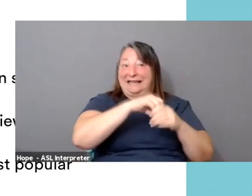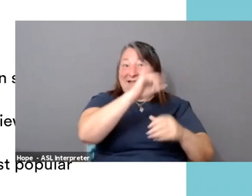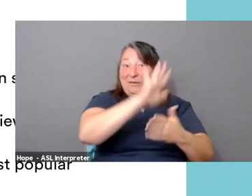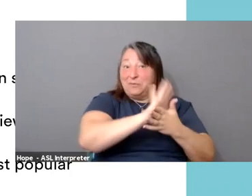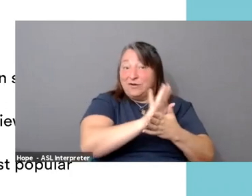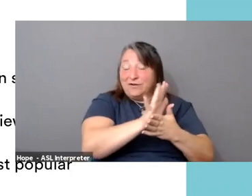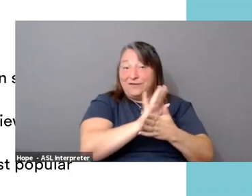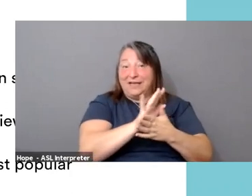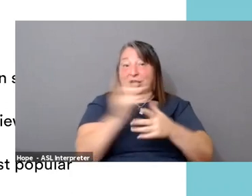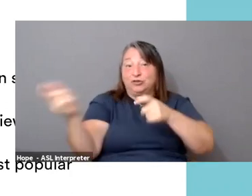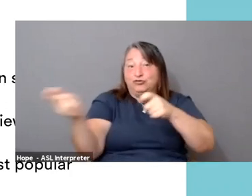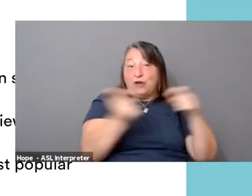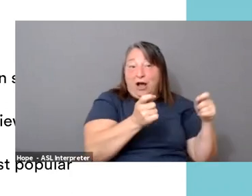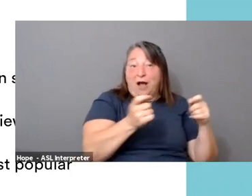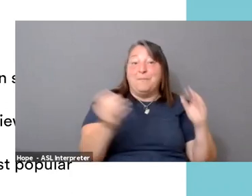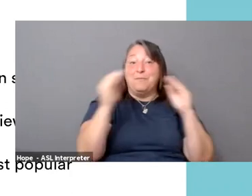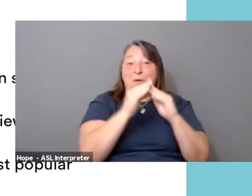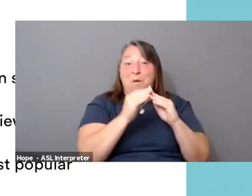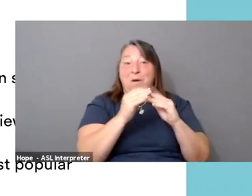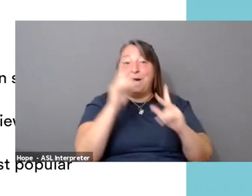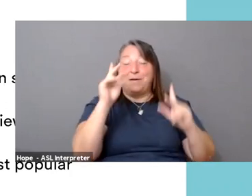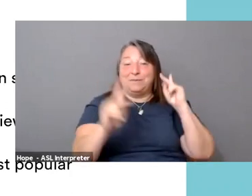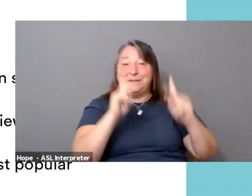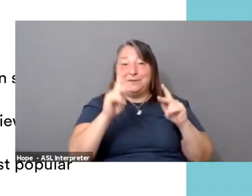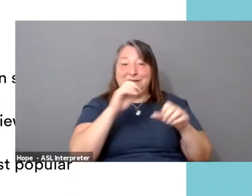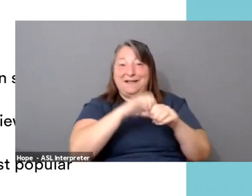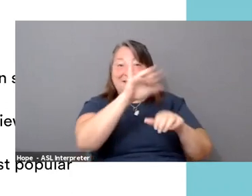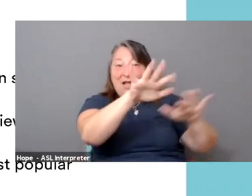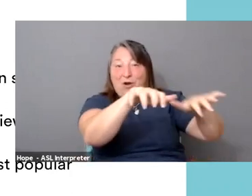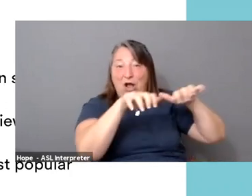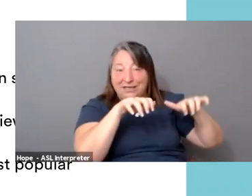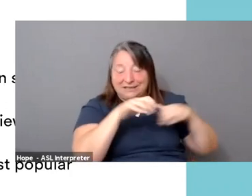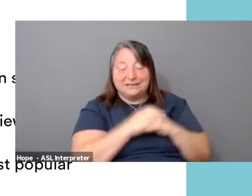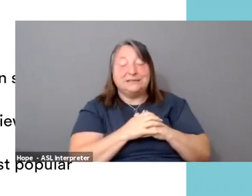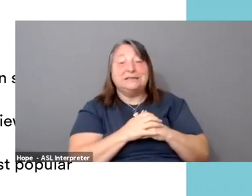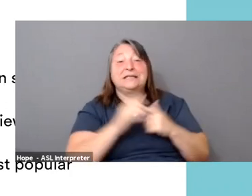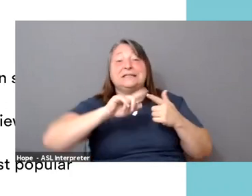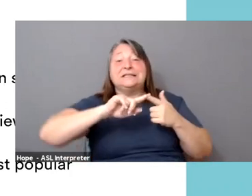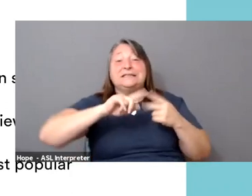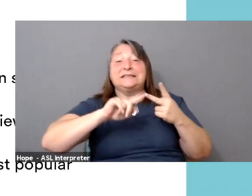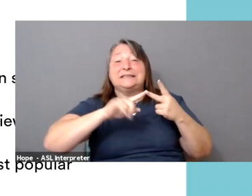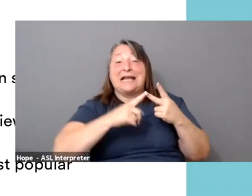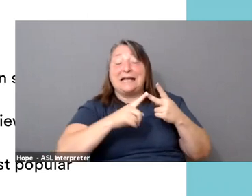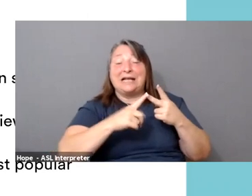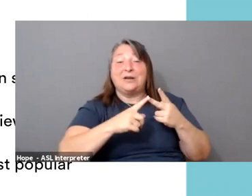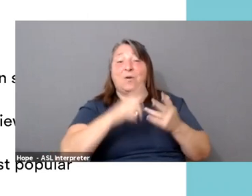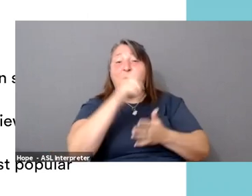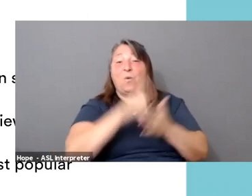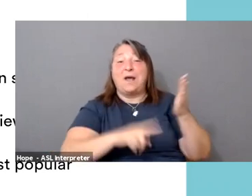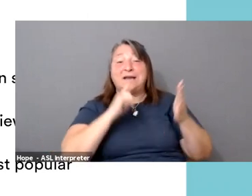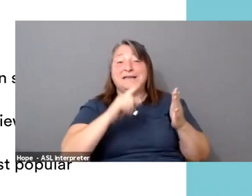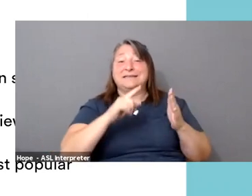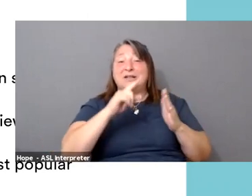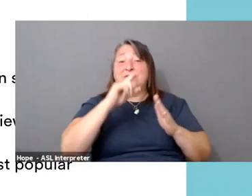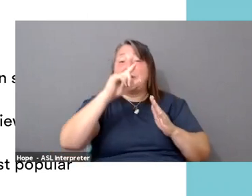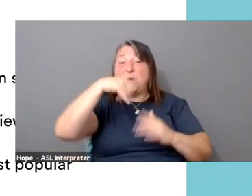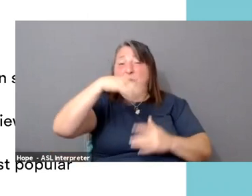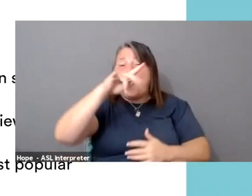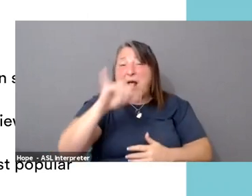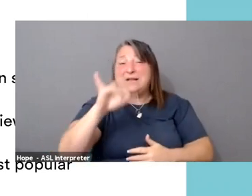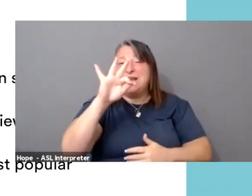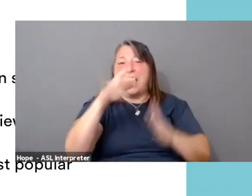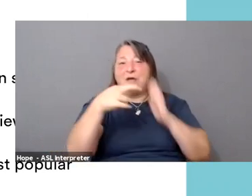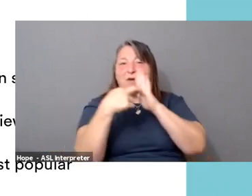numbers of the corresponding audience? And secondly, what are the portrayals? What is the quality of the representation? And then the